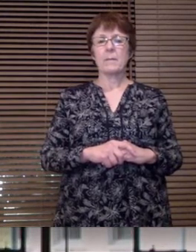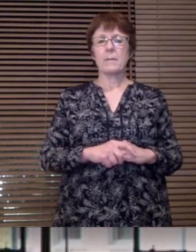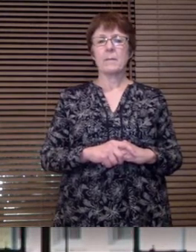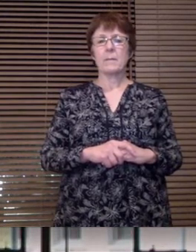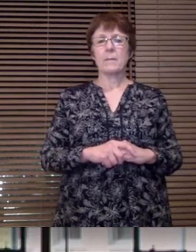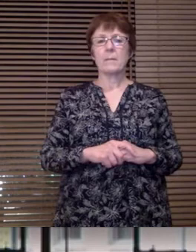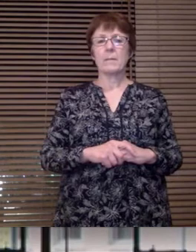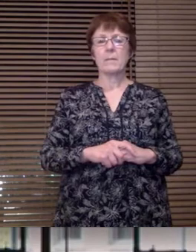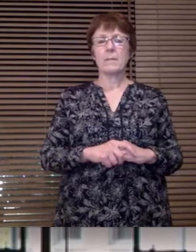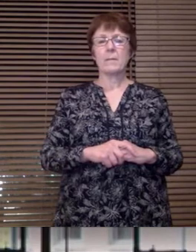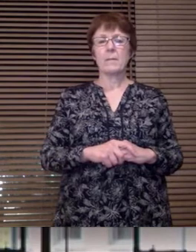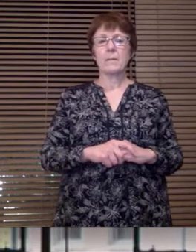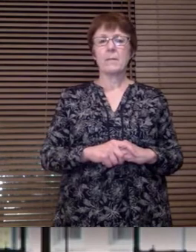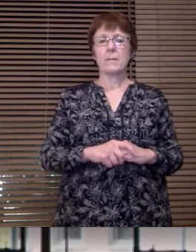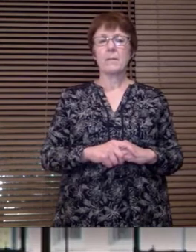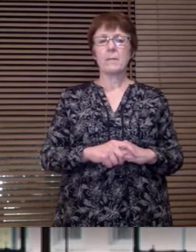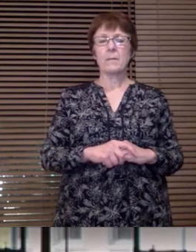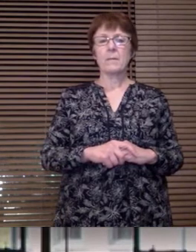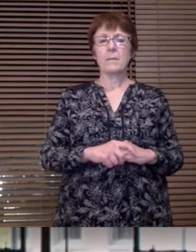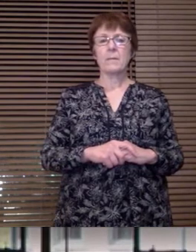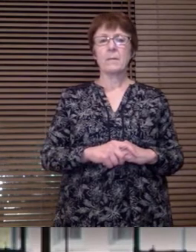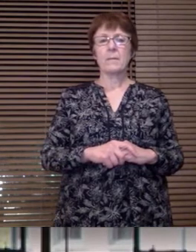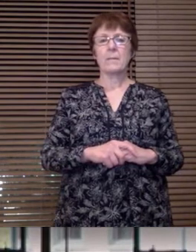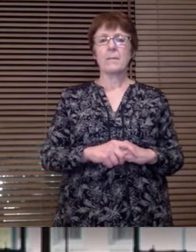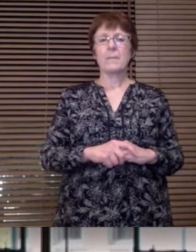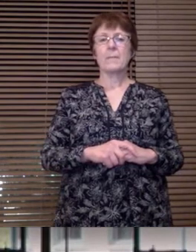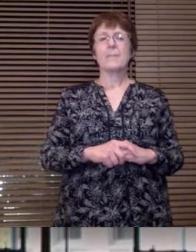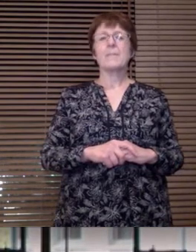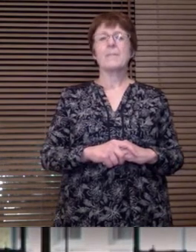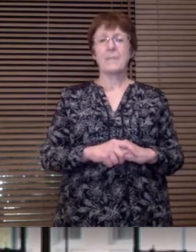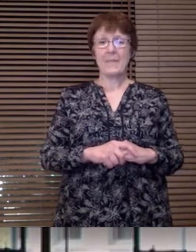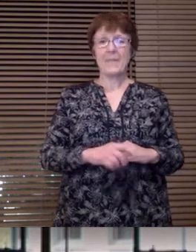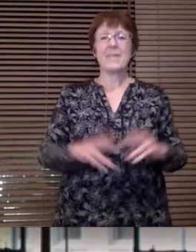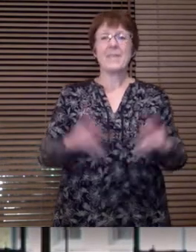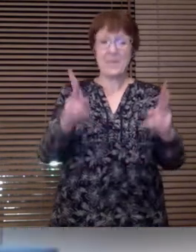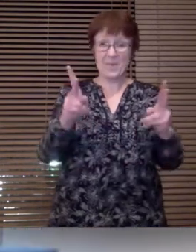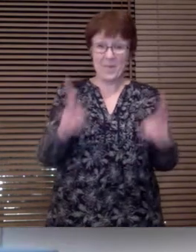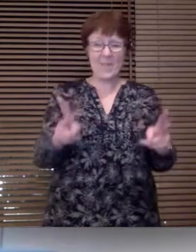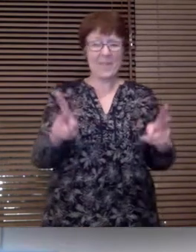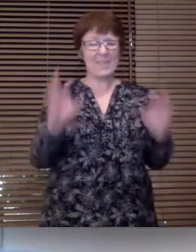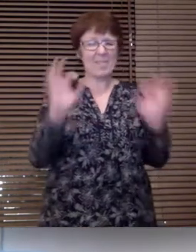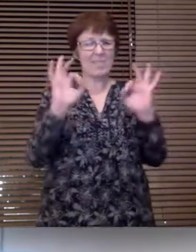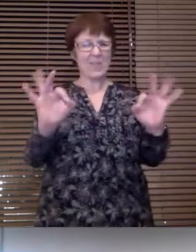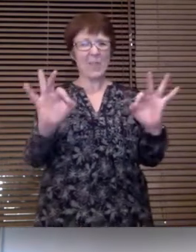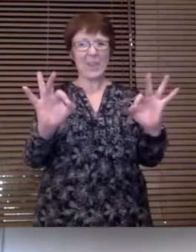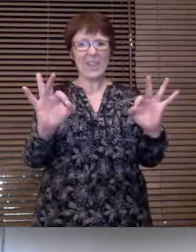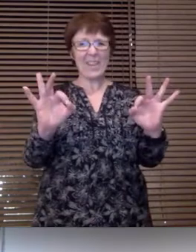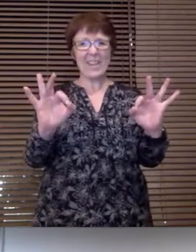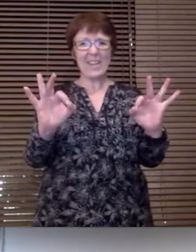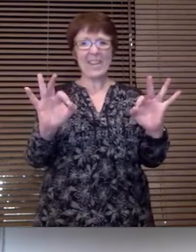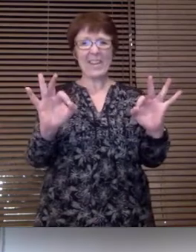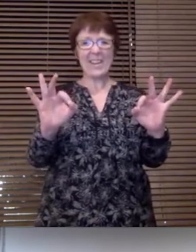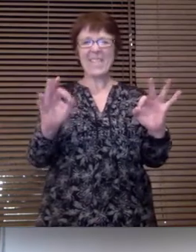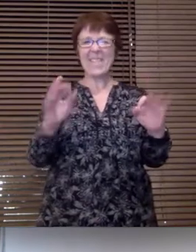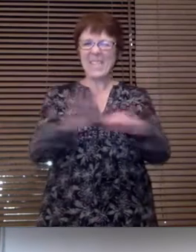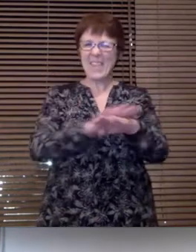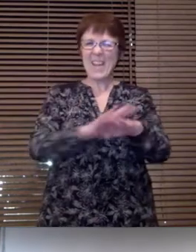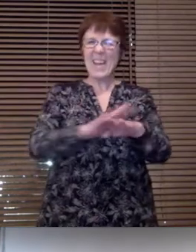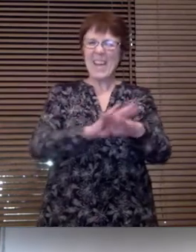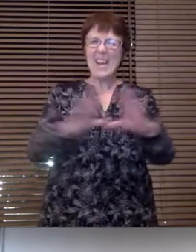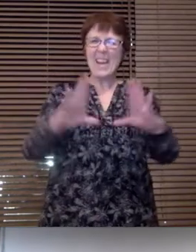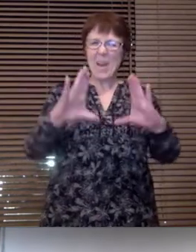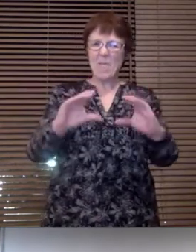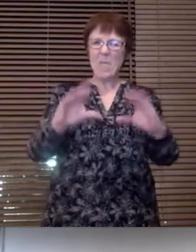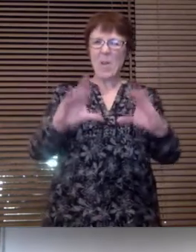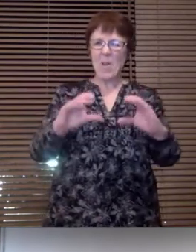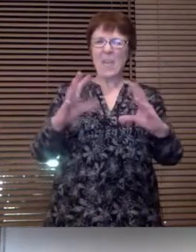Side, and 3, 2, 1. And that's very good. Again, hopefully feeling the burn. All these